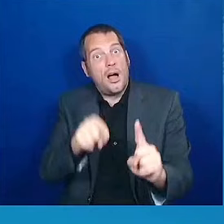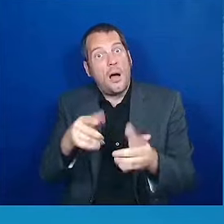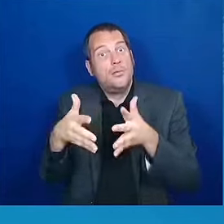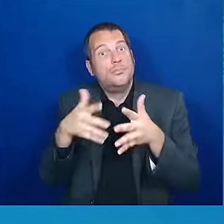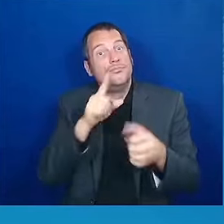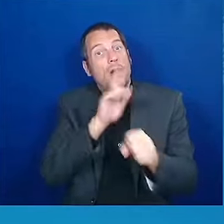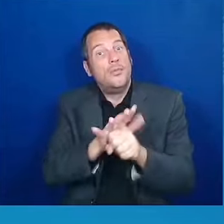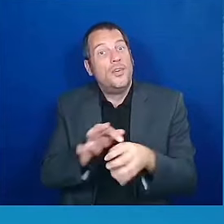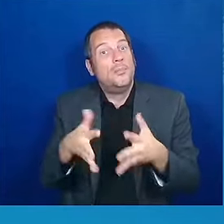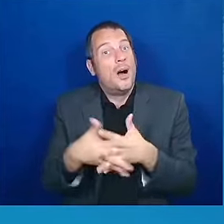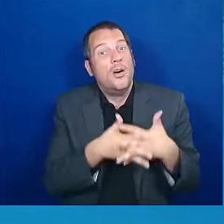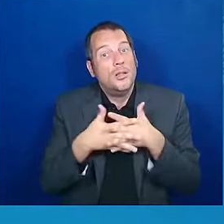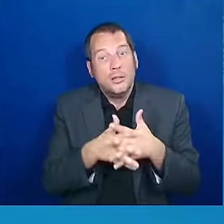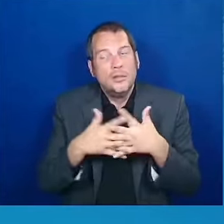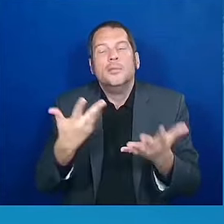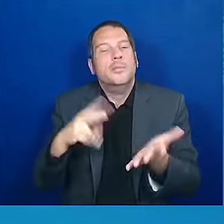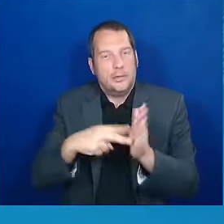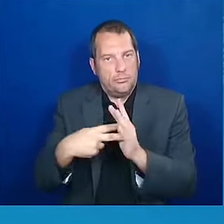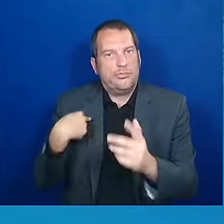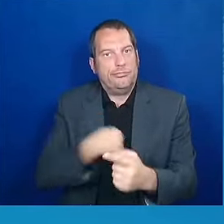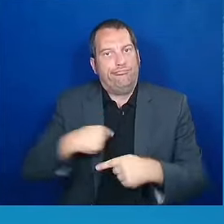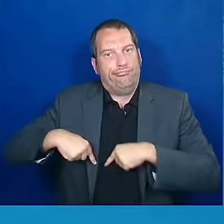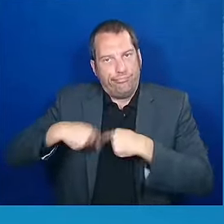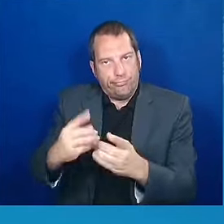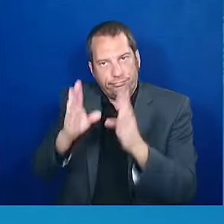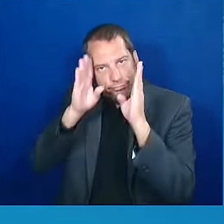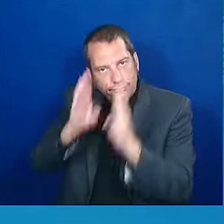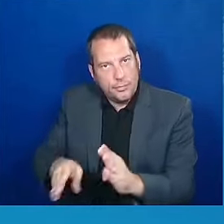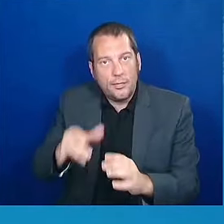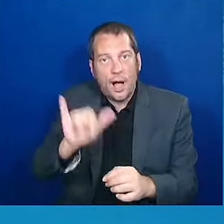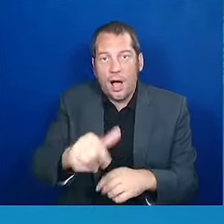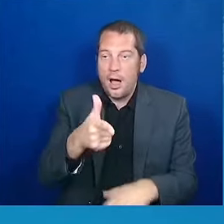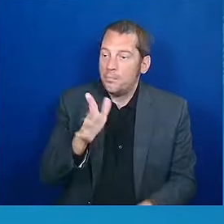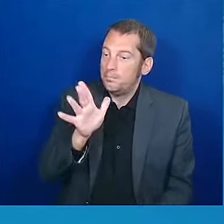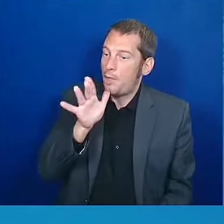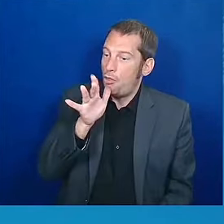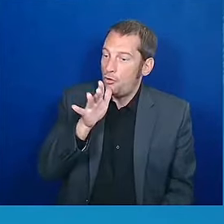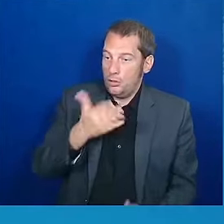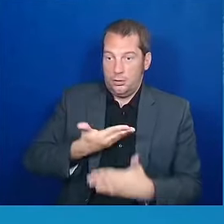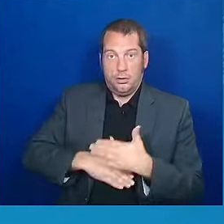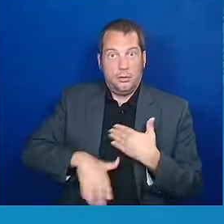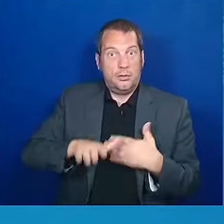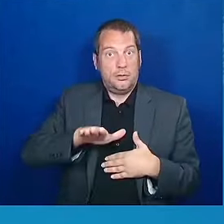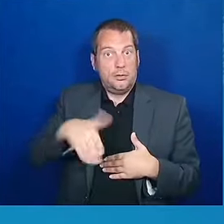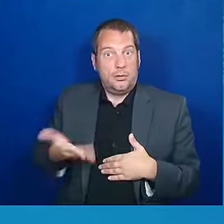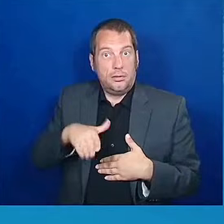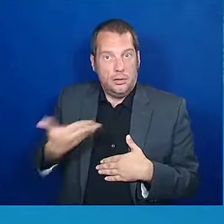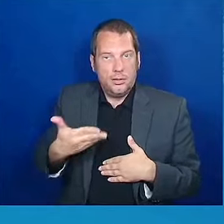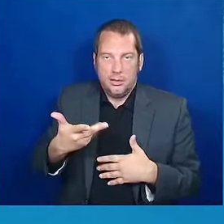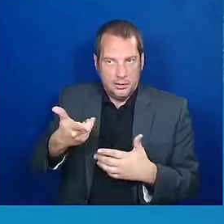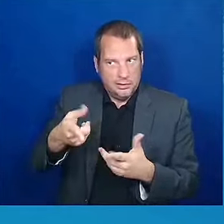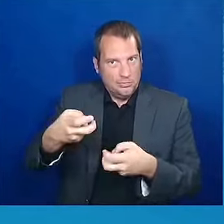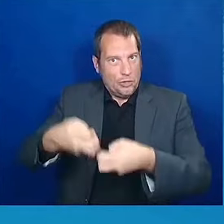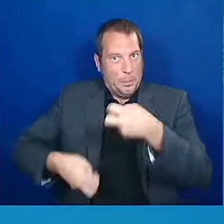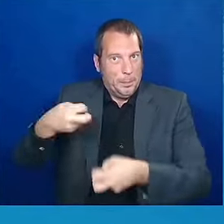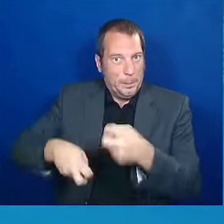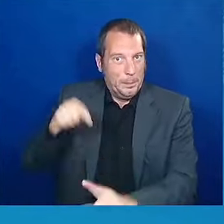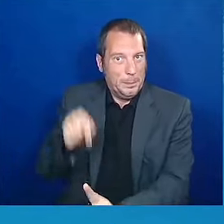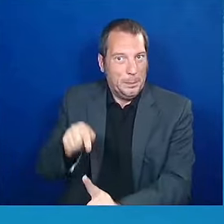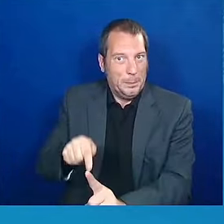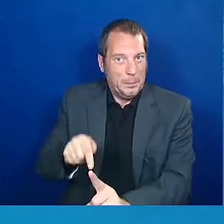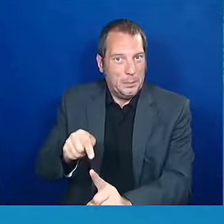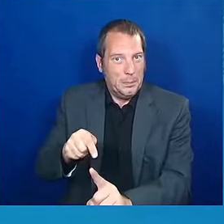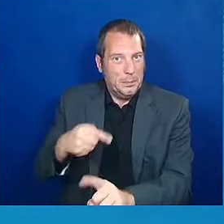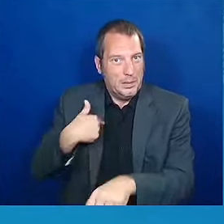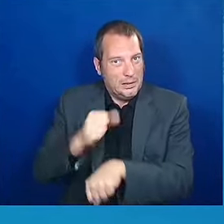Something, as you know, I've been working on since I was in the United States Senate. Why? Because women in America die at a